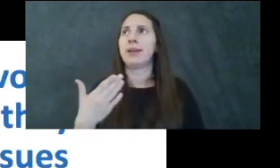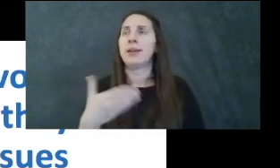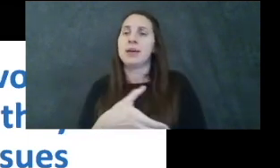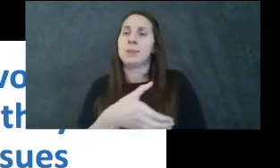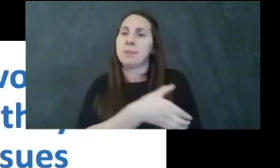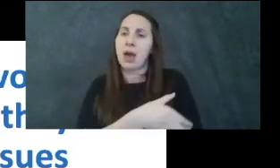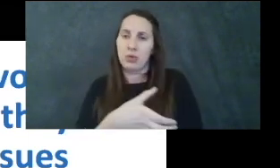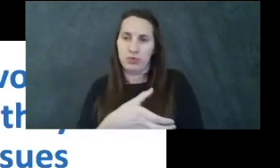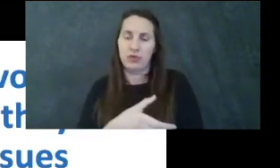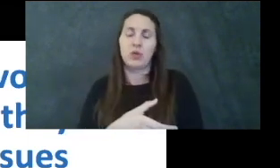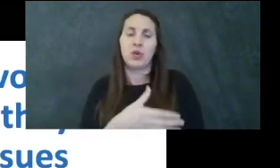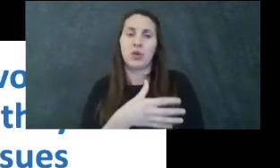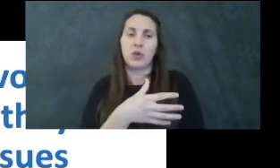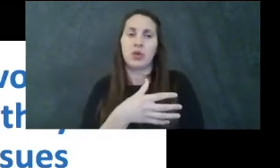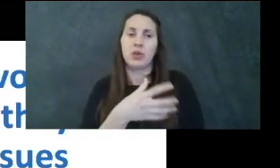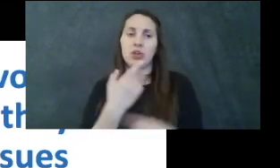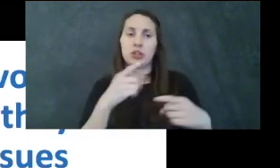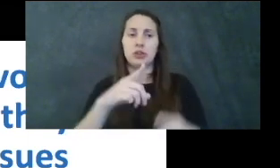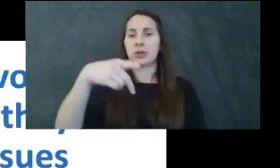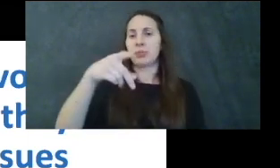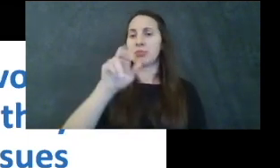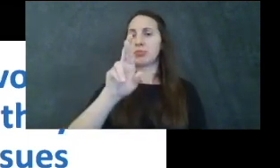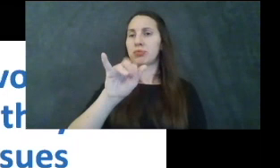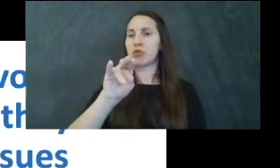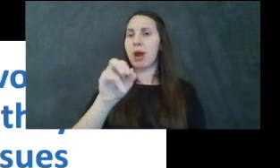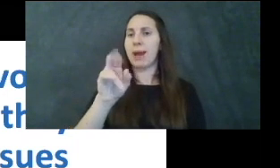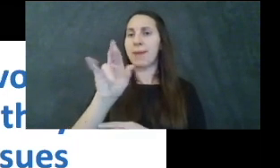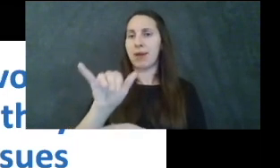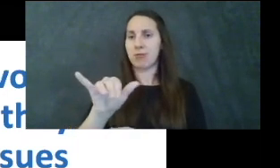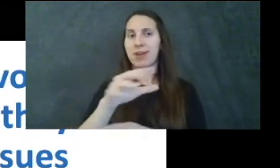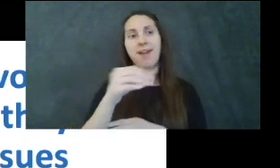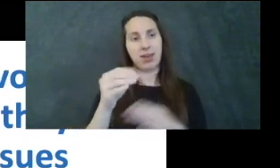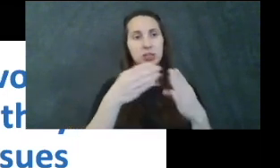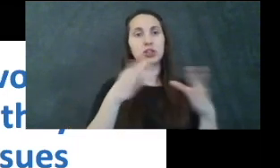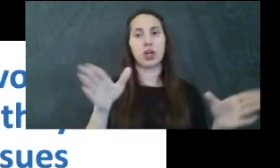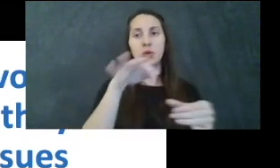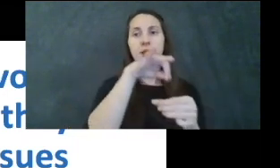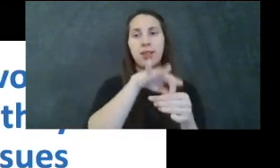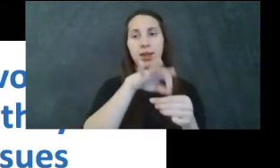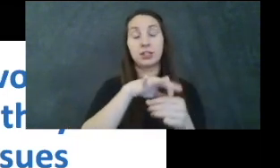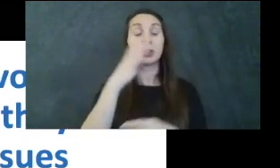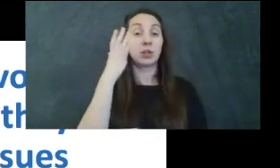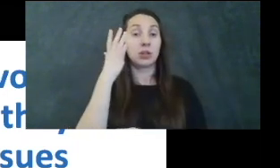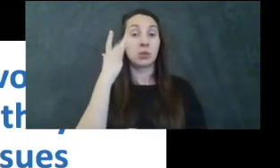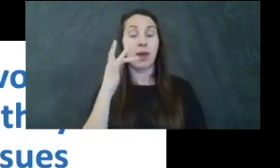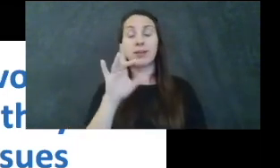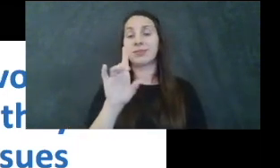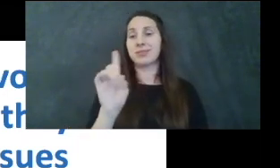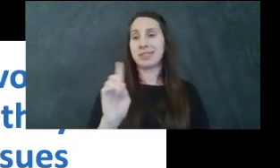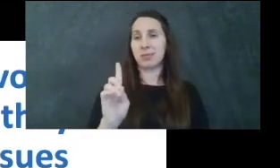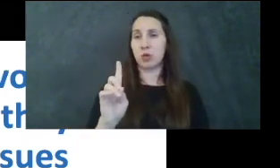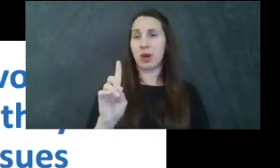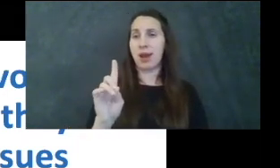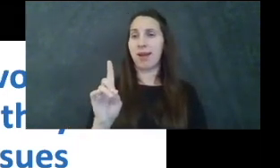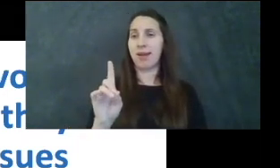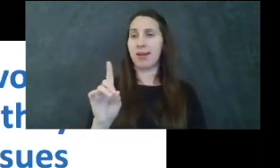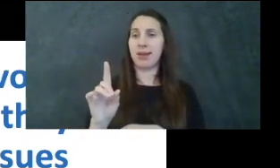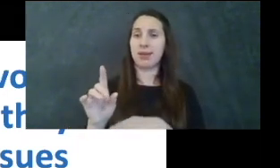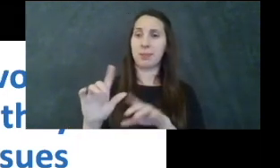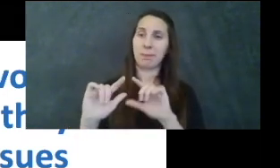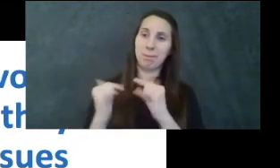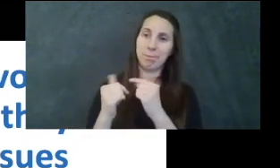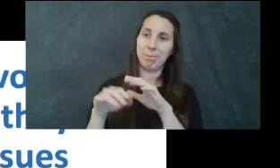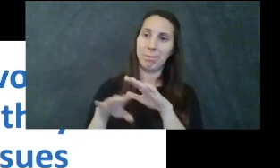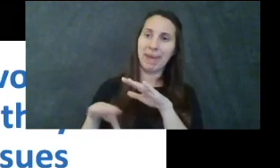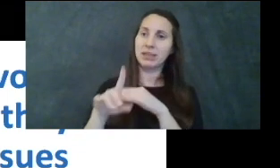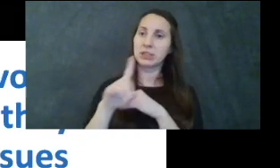in primaries as well as general elections because the Democratic base is extremely committed to